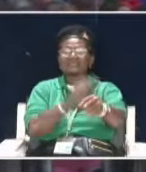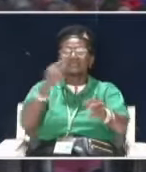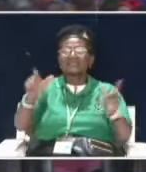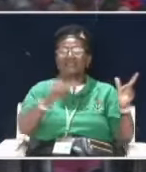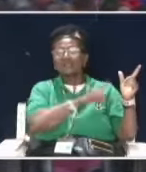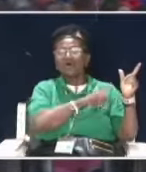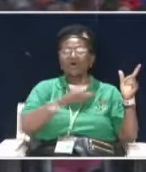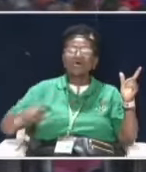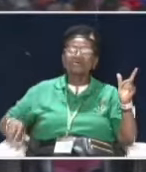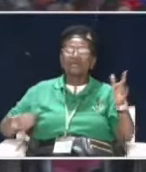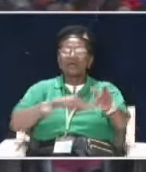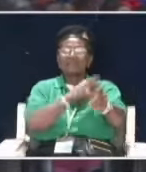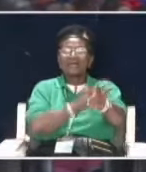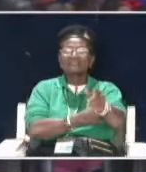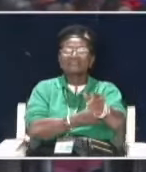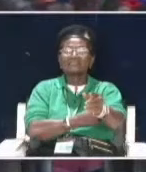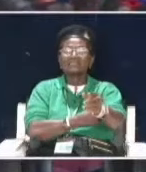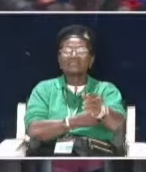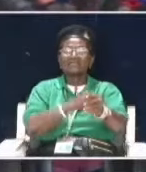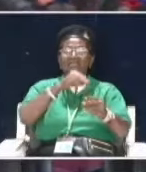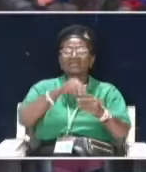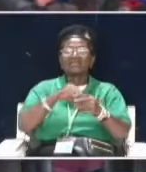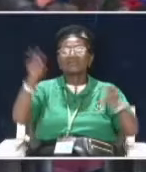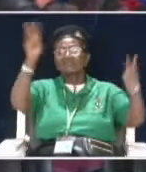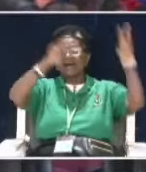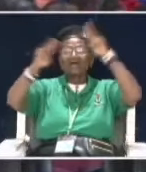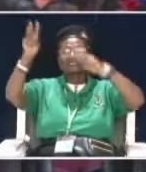Lord, mighty in battle.